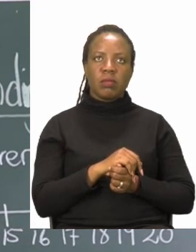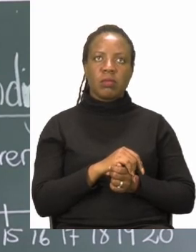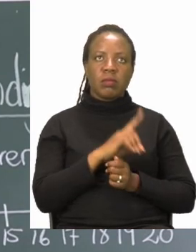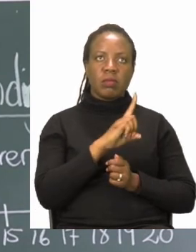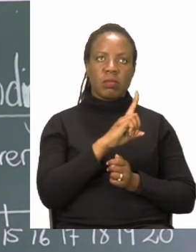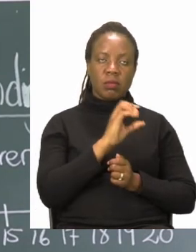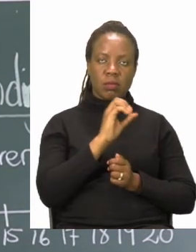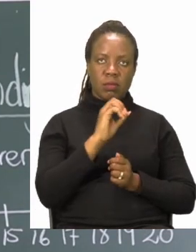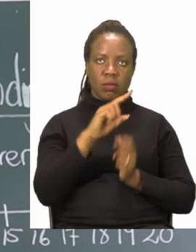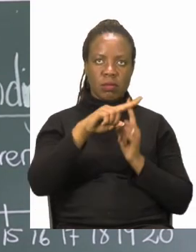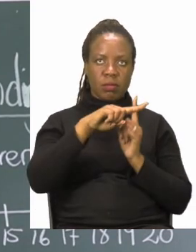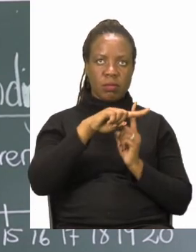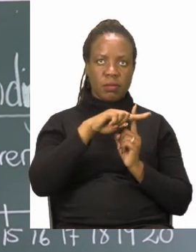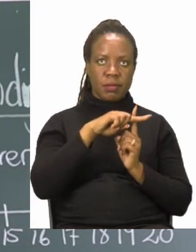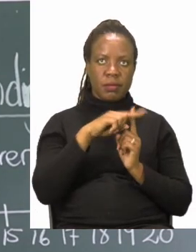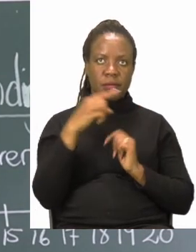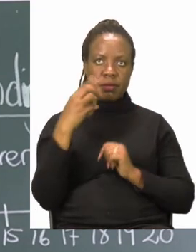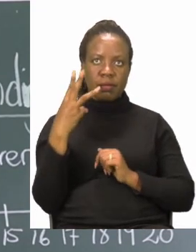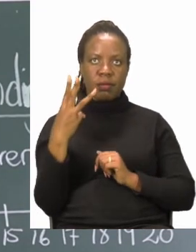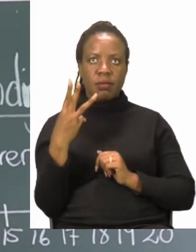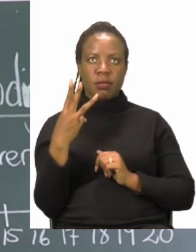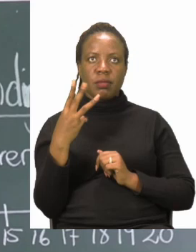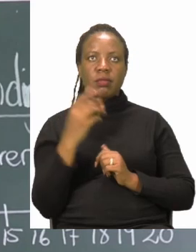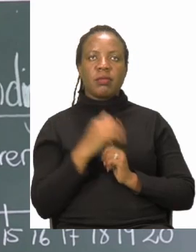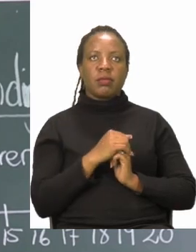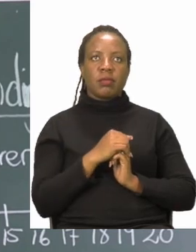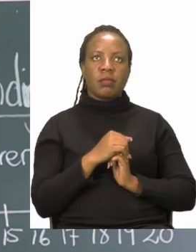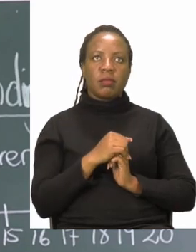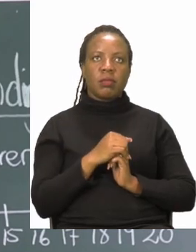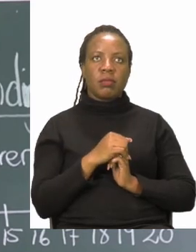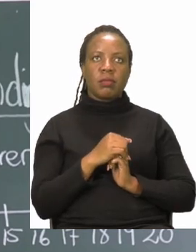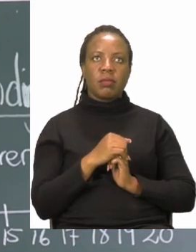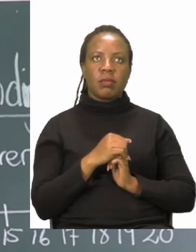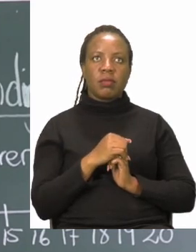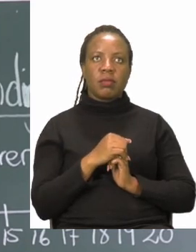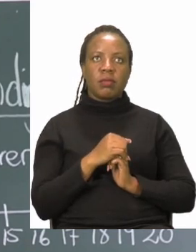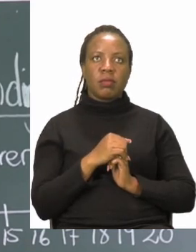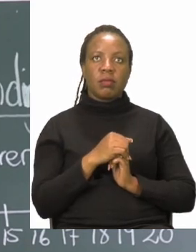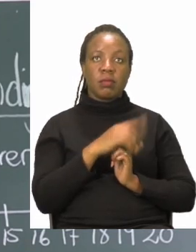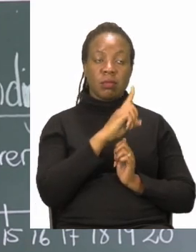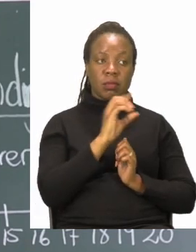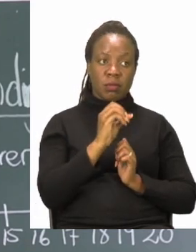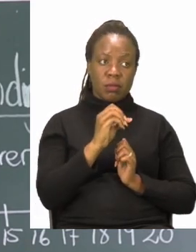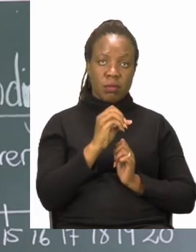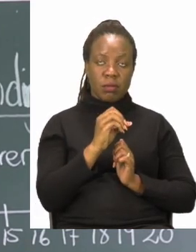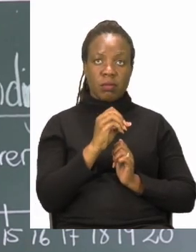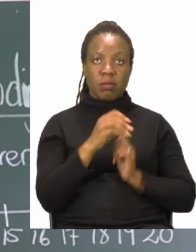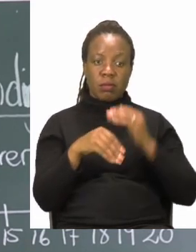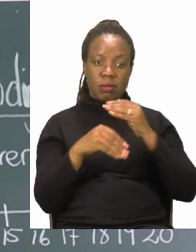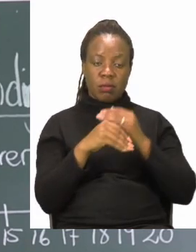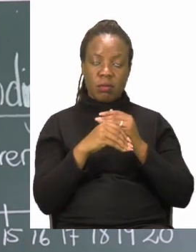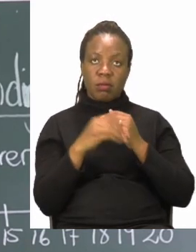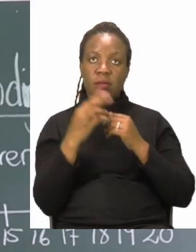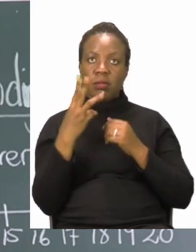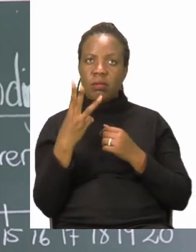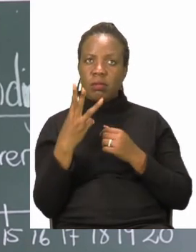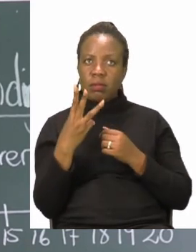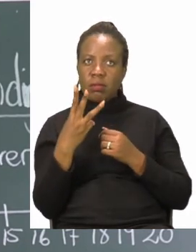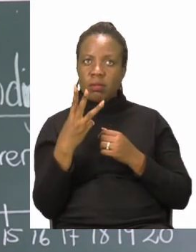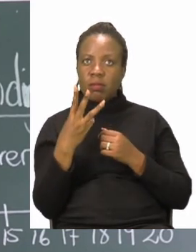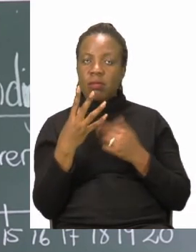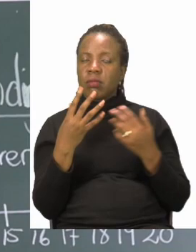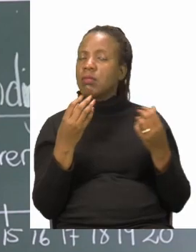is 10 plus 3. So if we take 10 and we add 3 or we